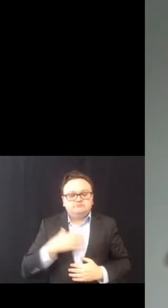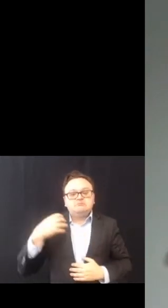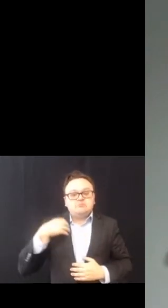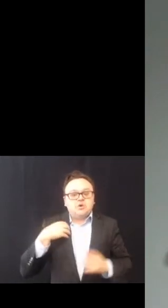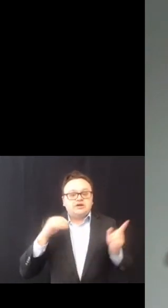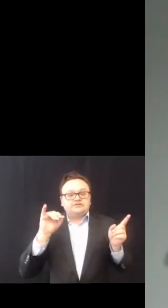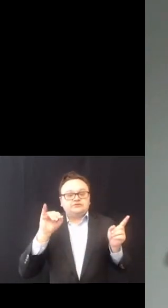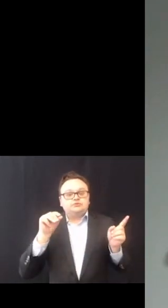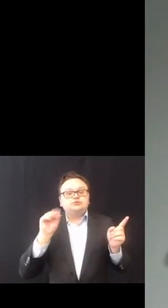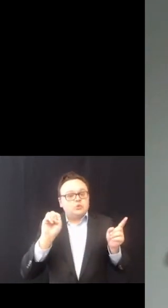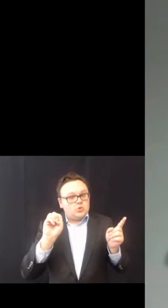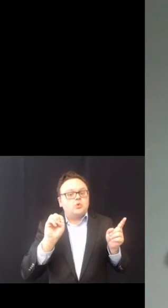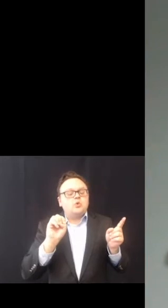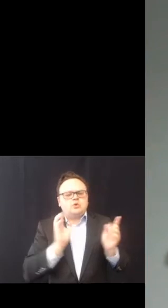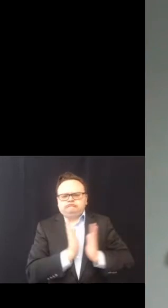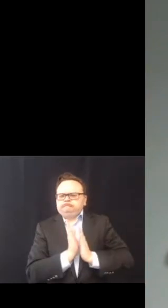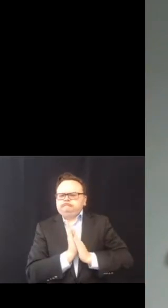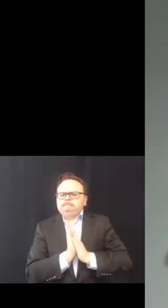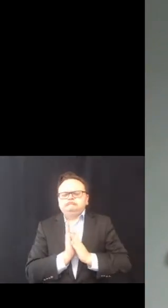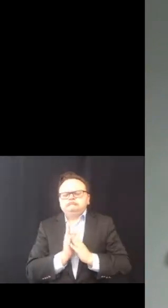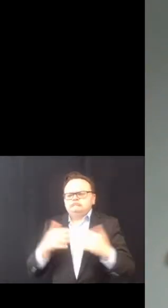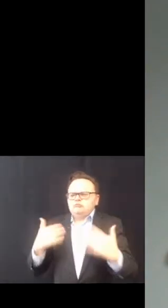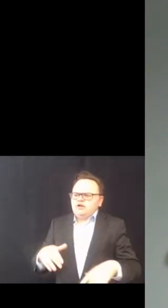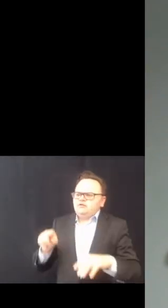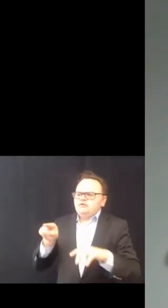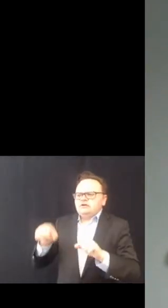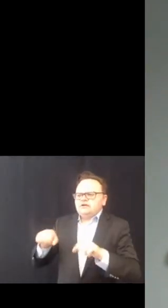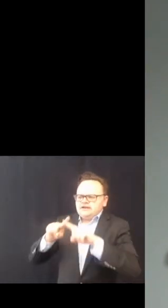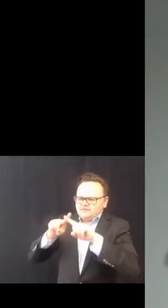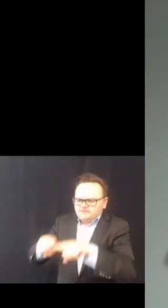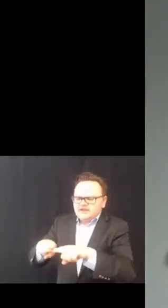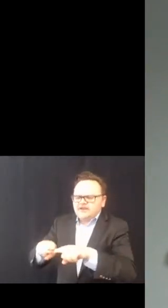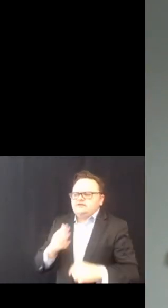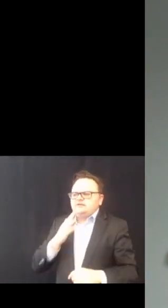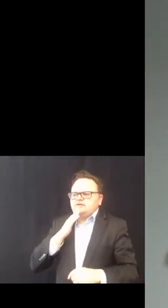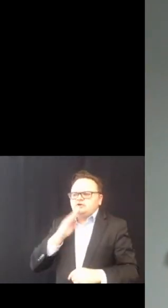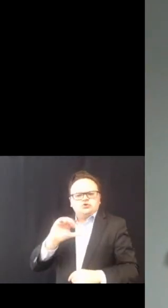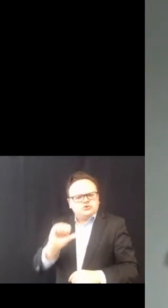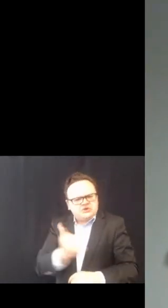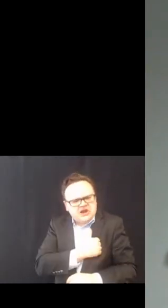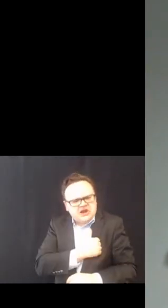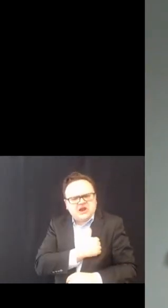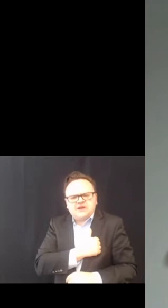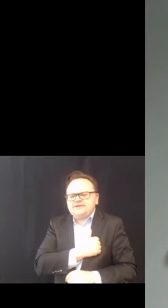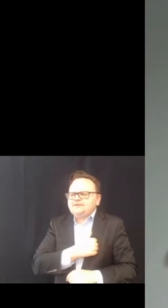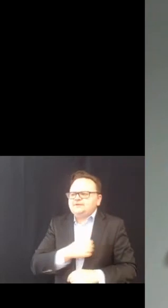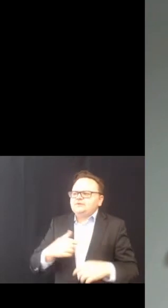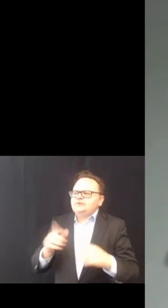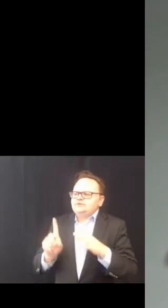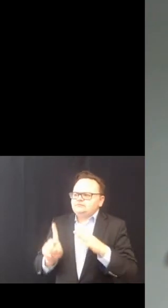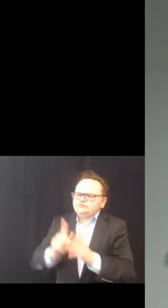am dependable and I arrive at work in spirits and I show up for work on time